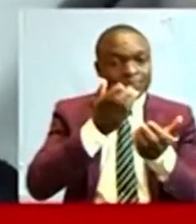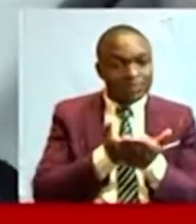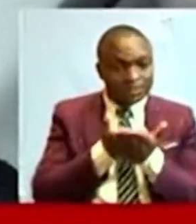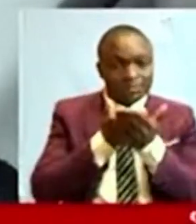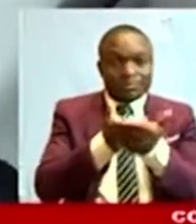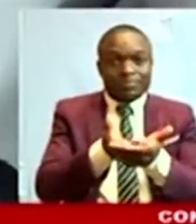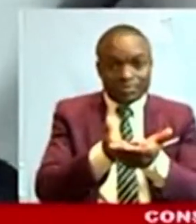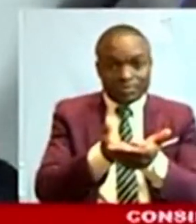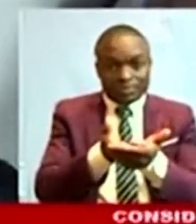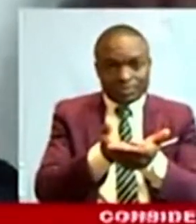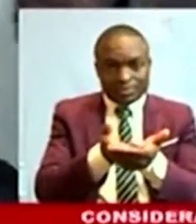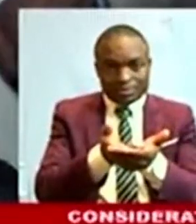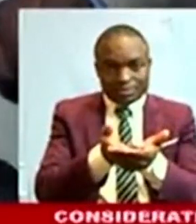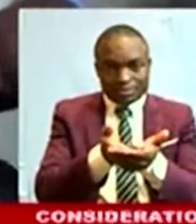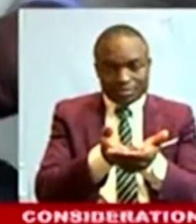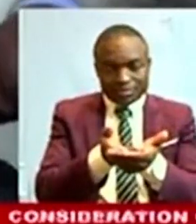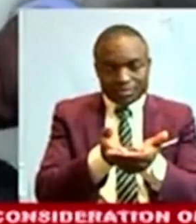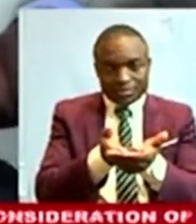summary